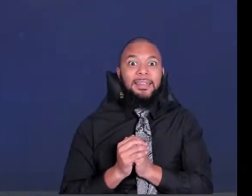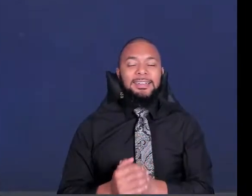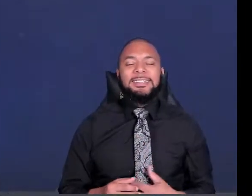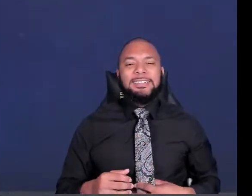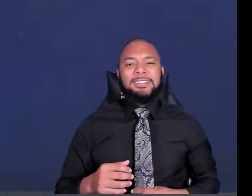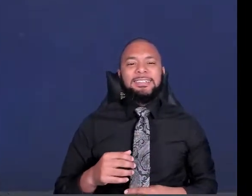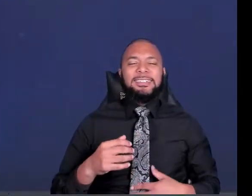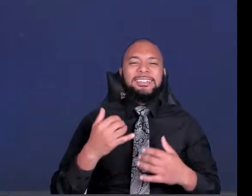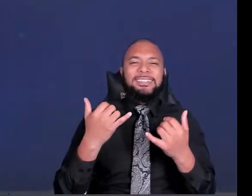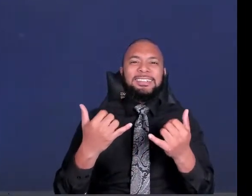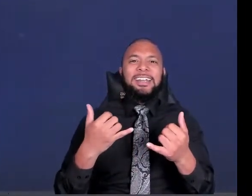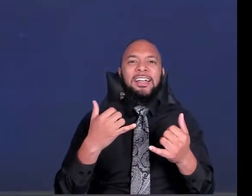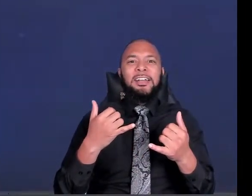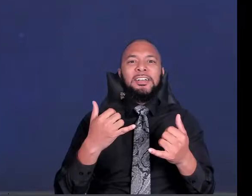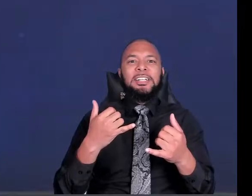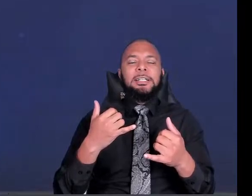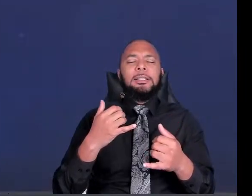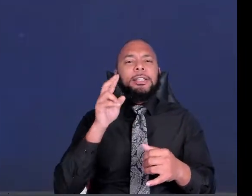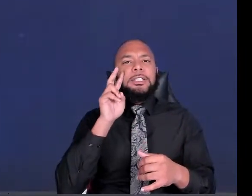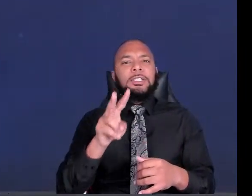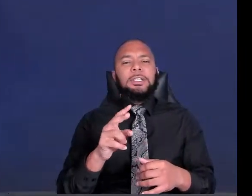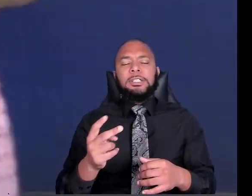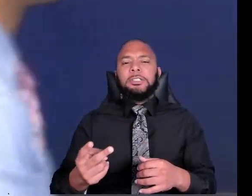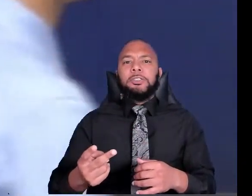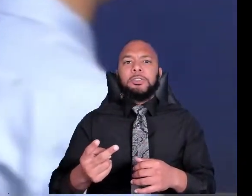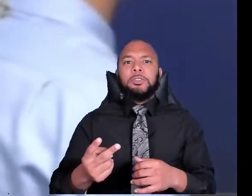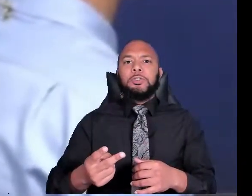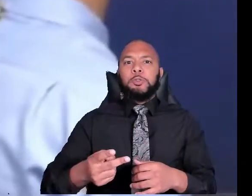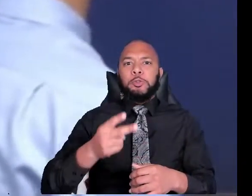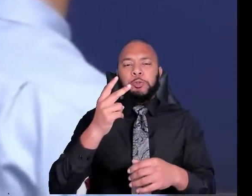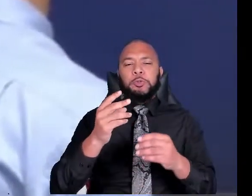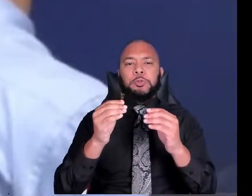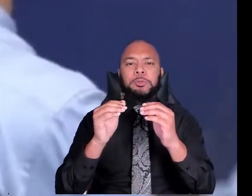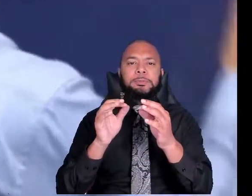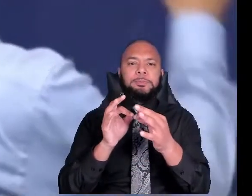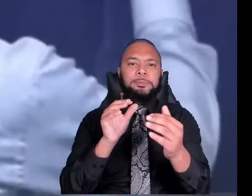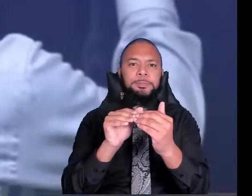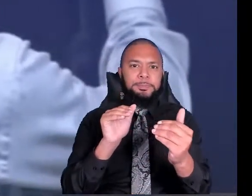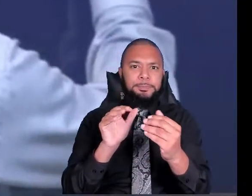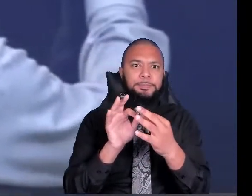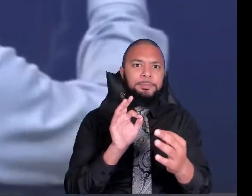Let's take a look at these two linear equations.